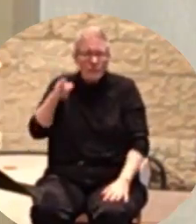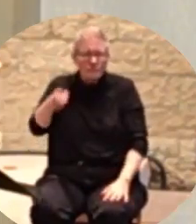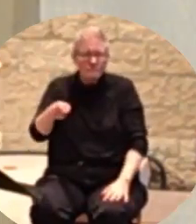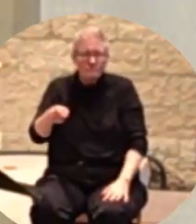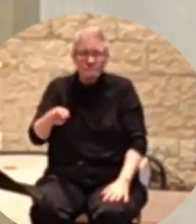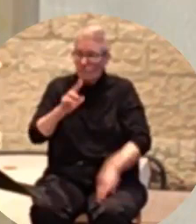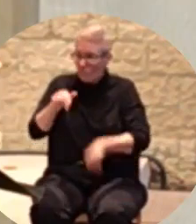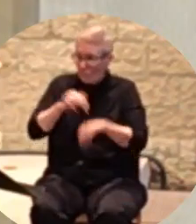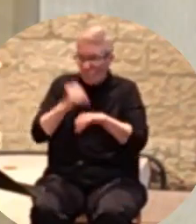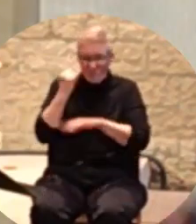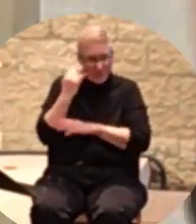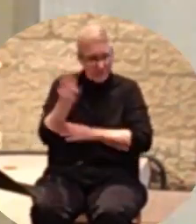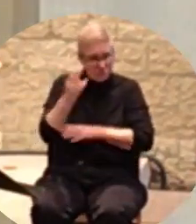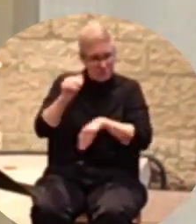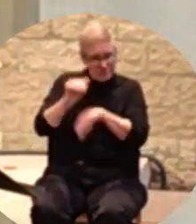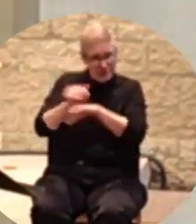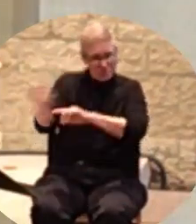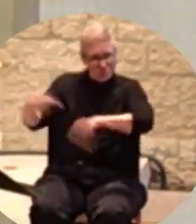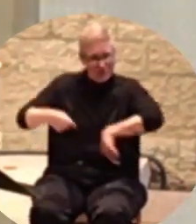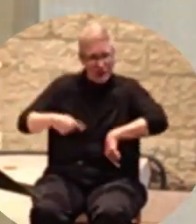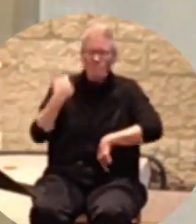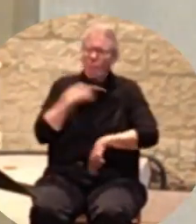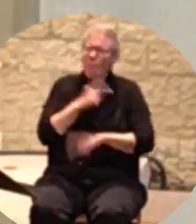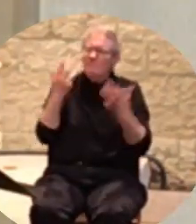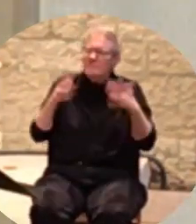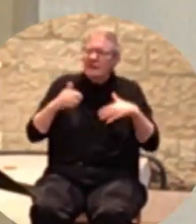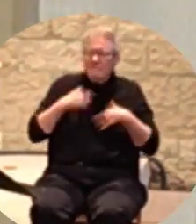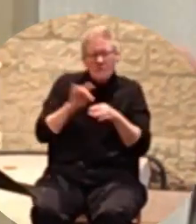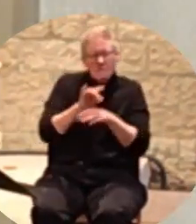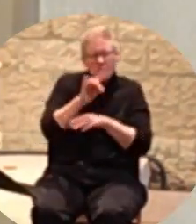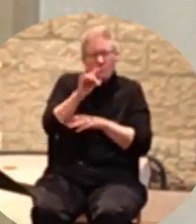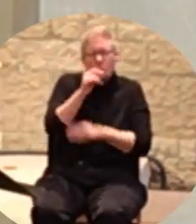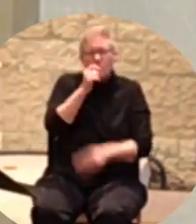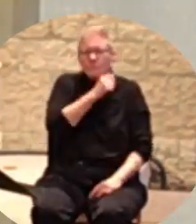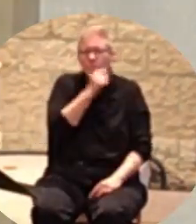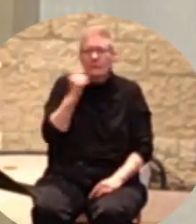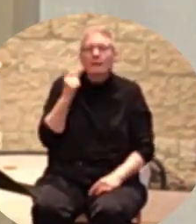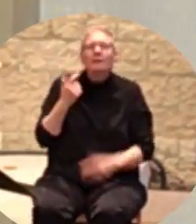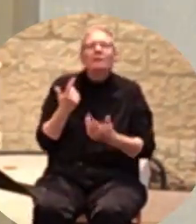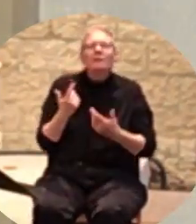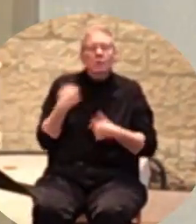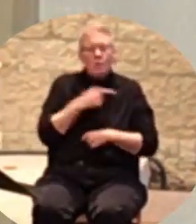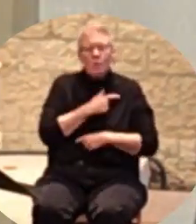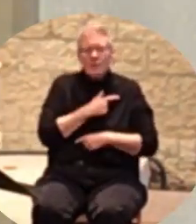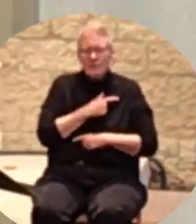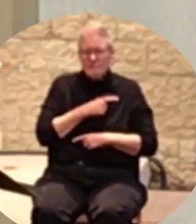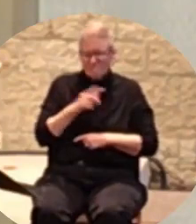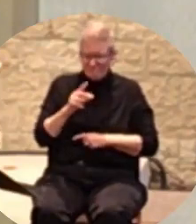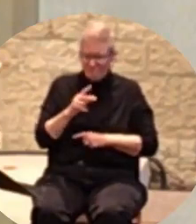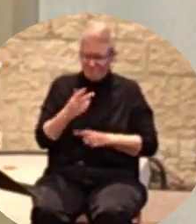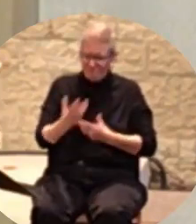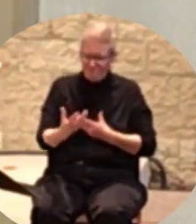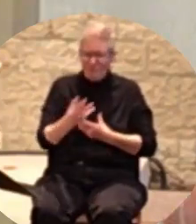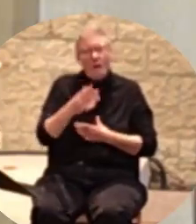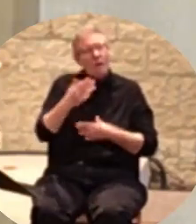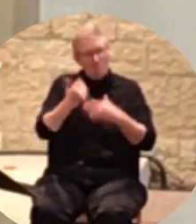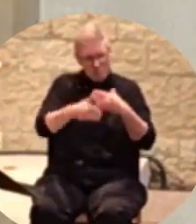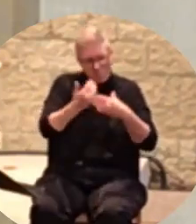spiritual communion. We assimilated mentally into our hearts. The bread and the